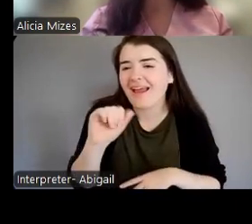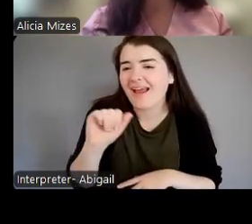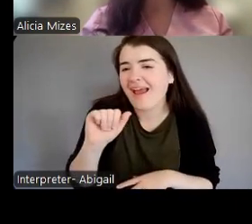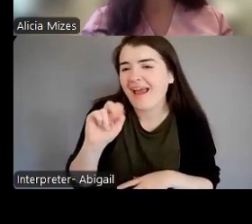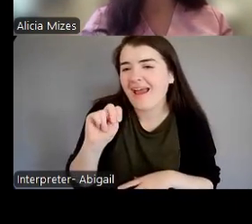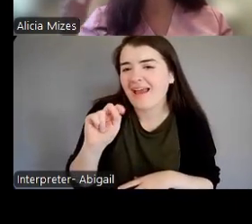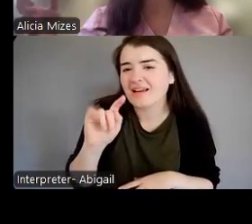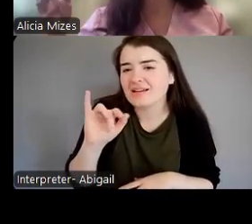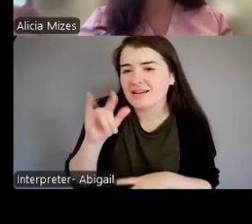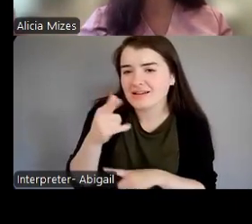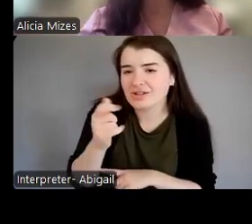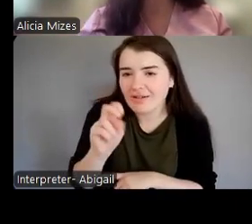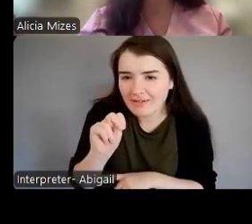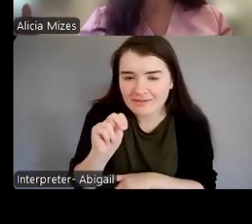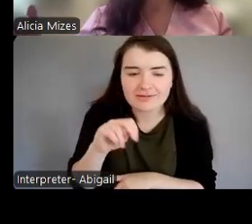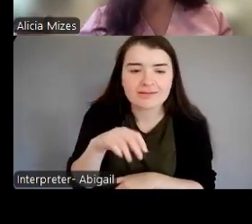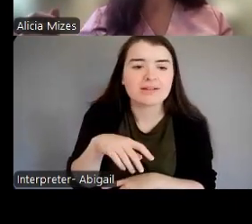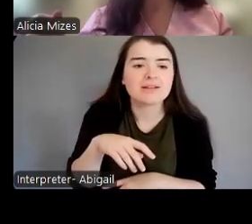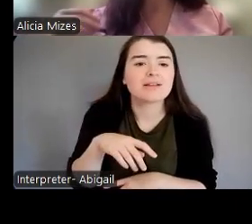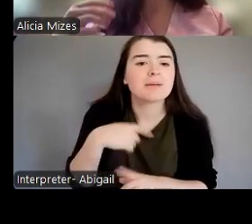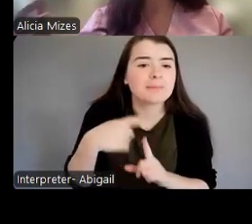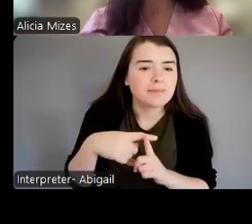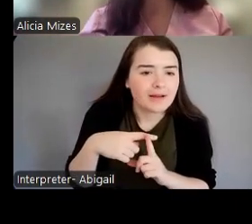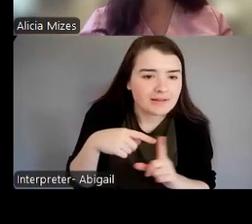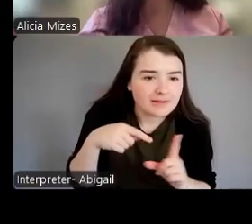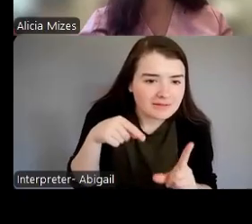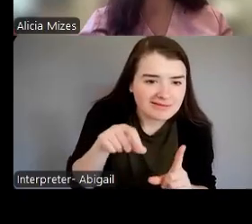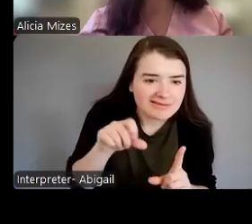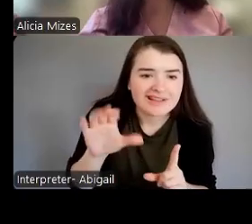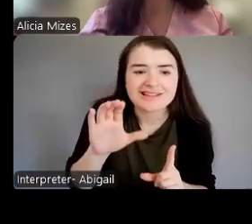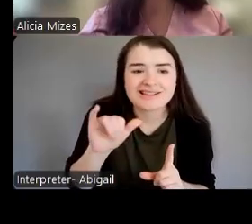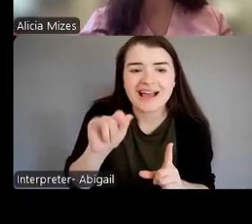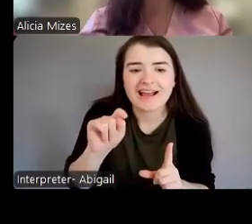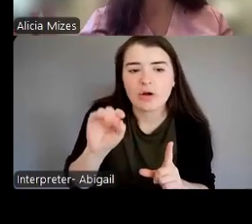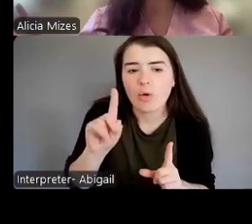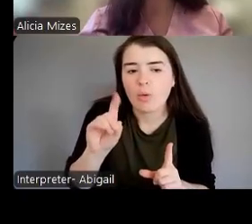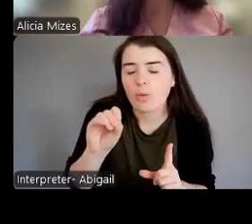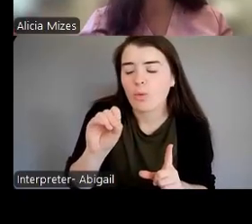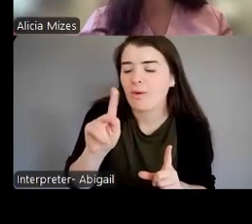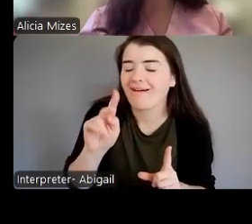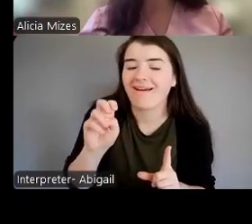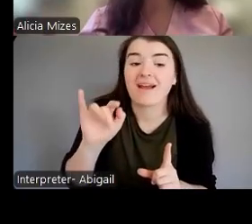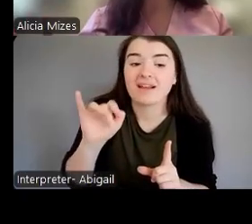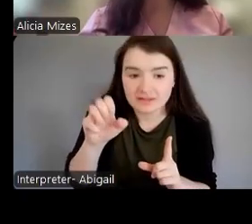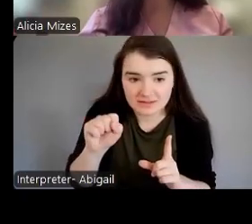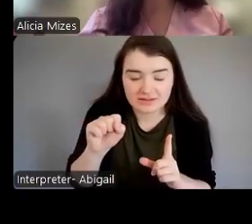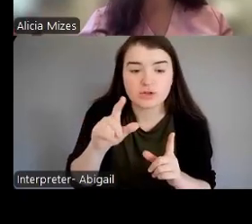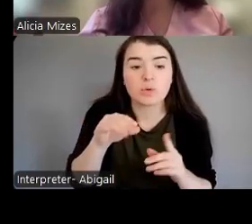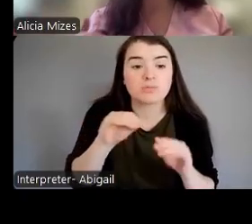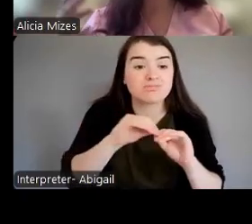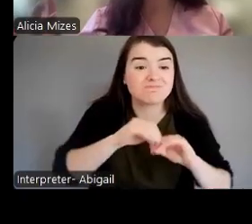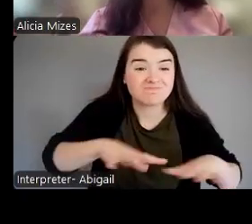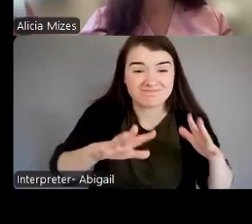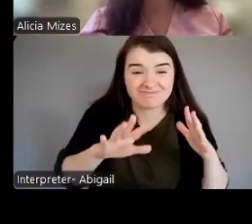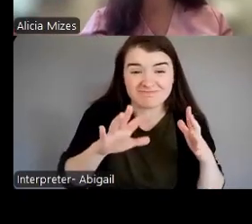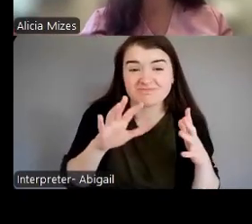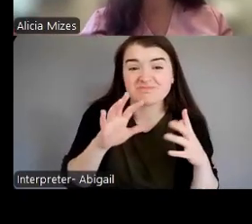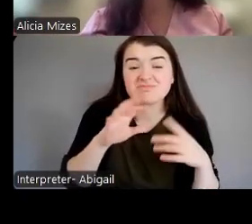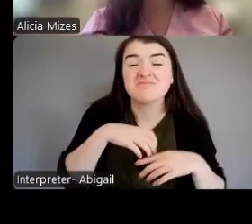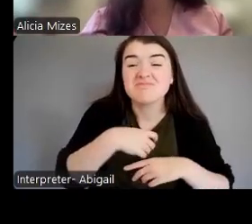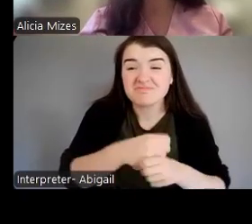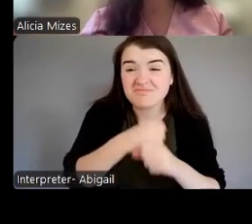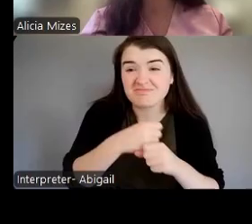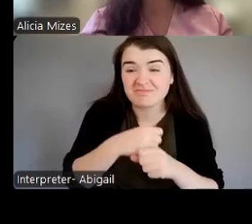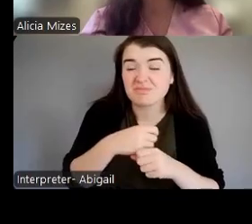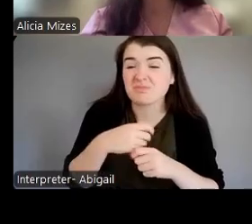is both basically killing your tumor cells. And then because of the release of these other proteins, your immune system is now going to further recognize the